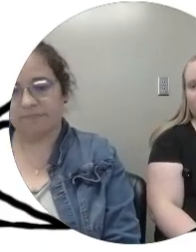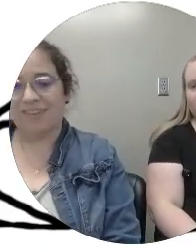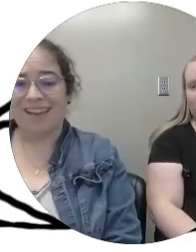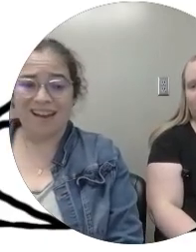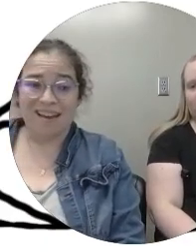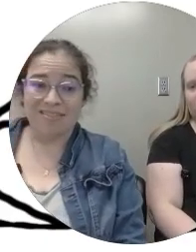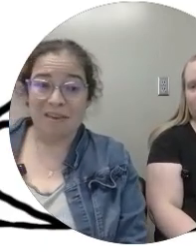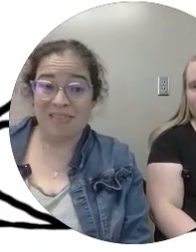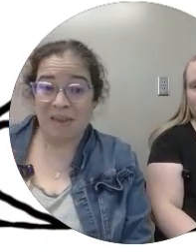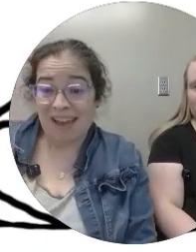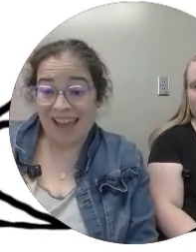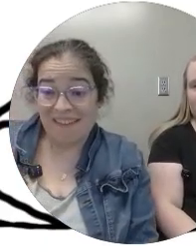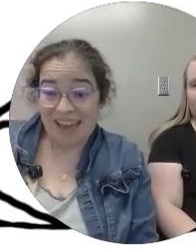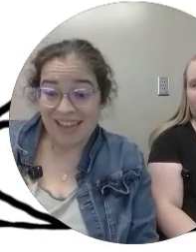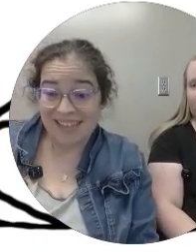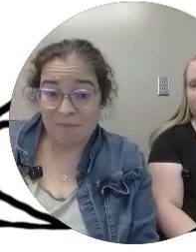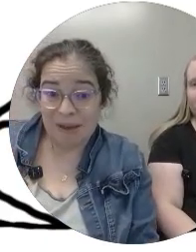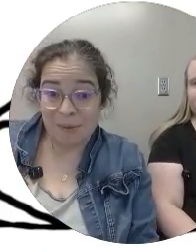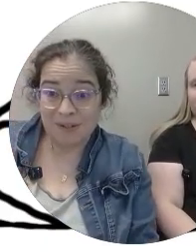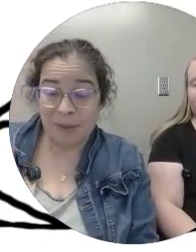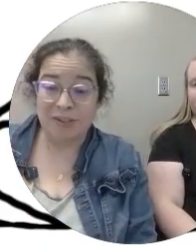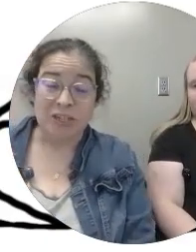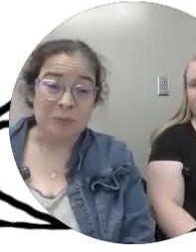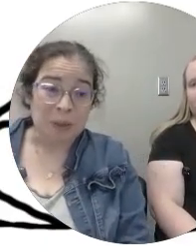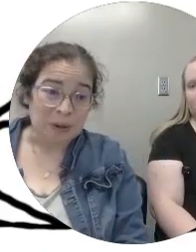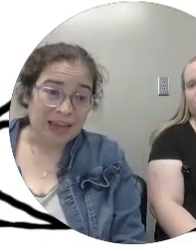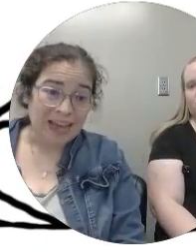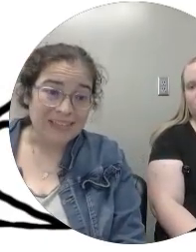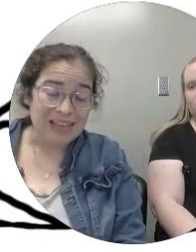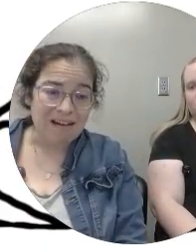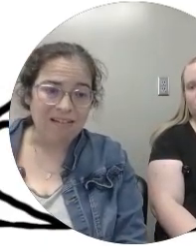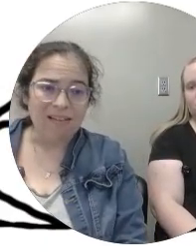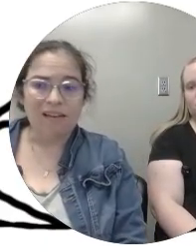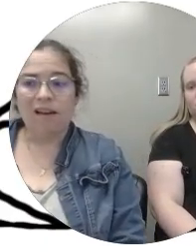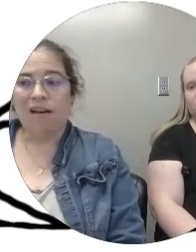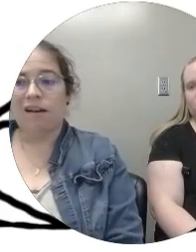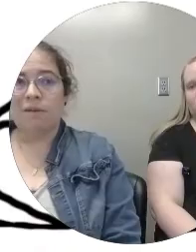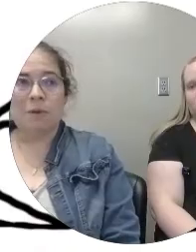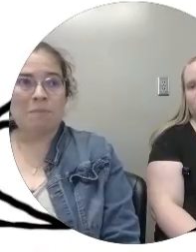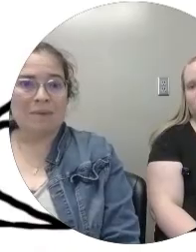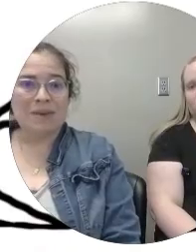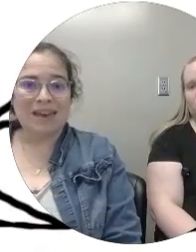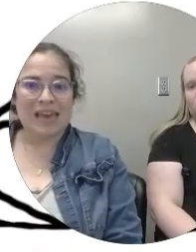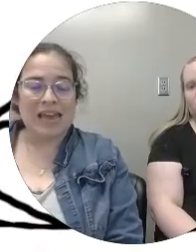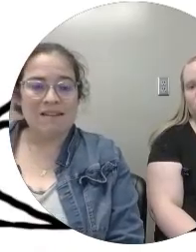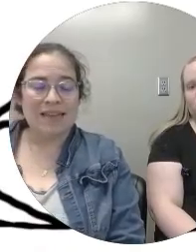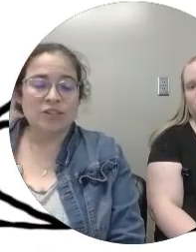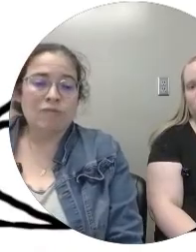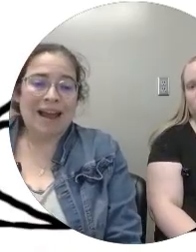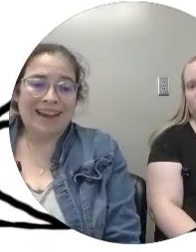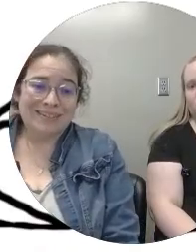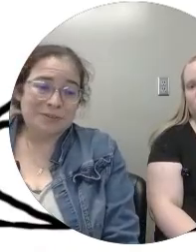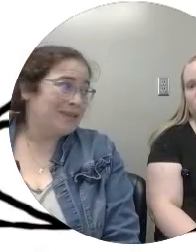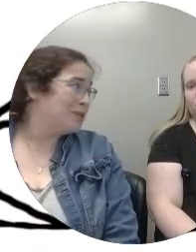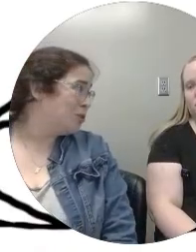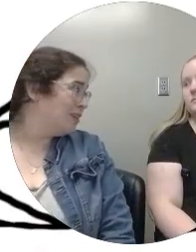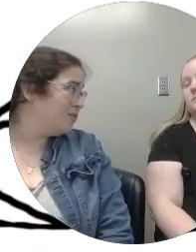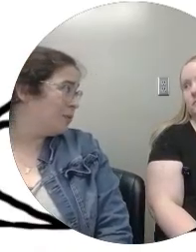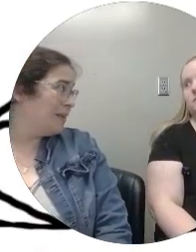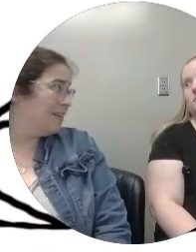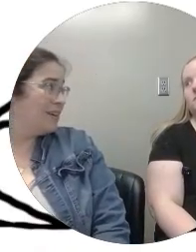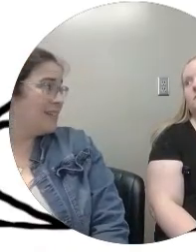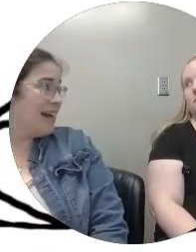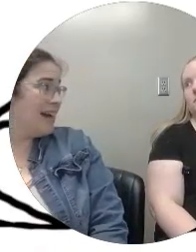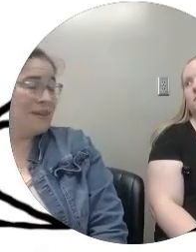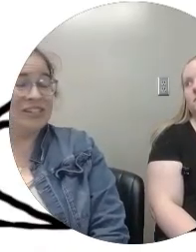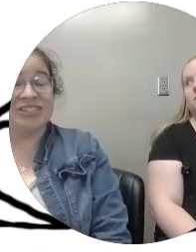interpreter. Really, any of those things. They might have ASL mentors. They might just be learning ASL. Maybe a kid, they tried to